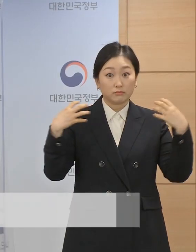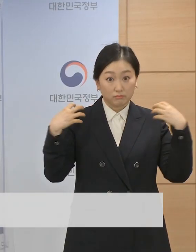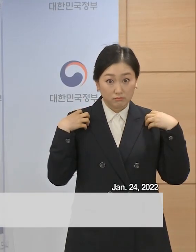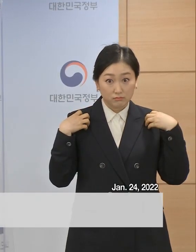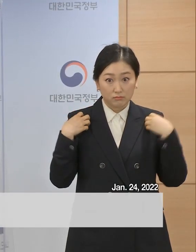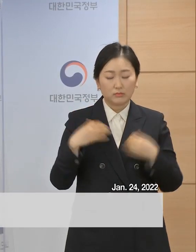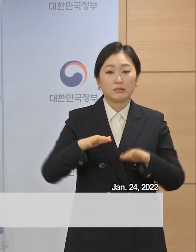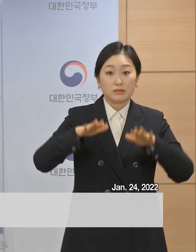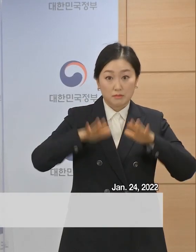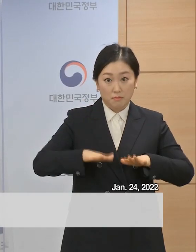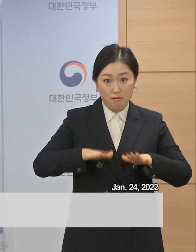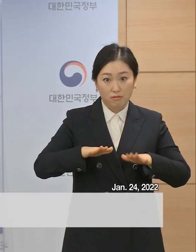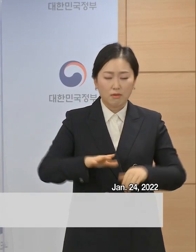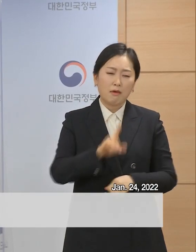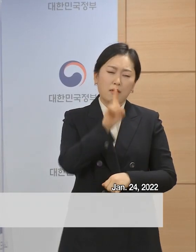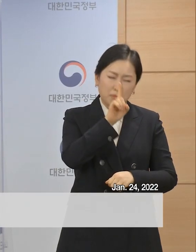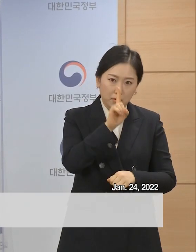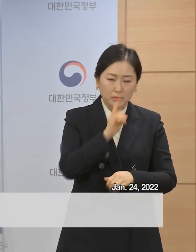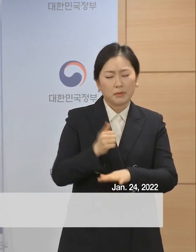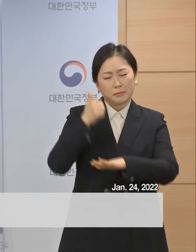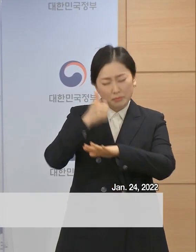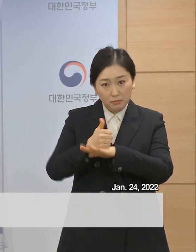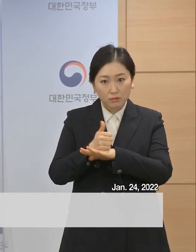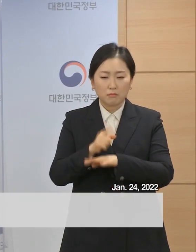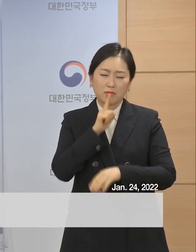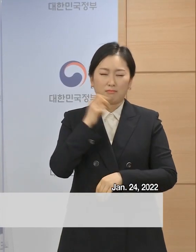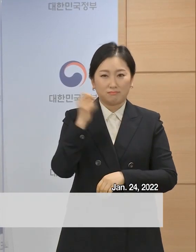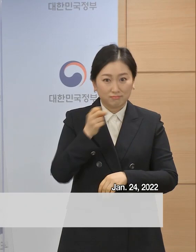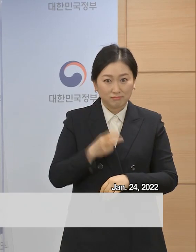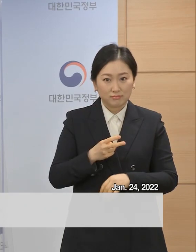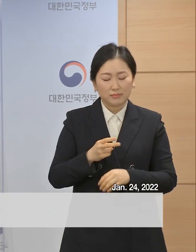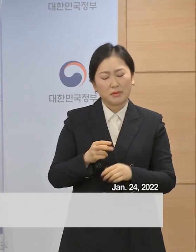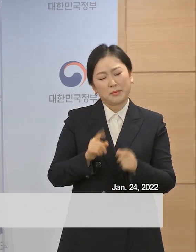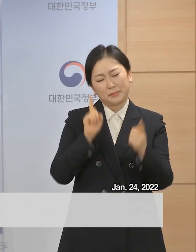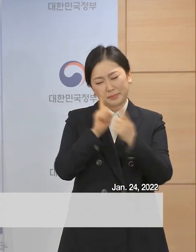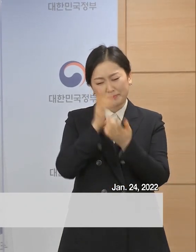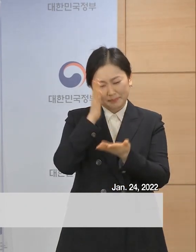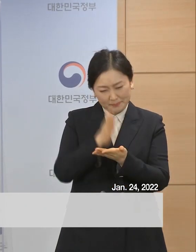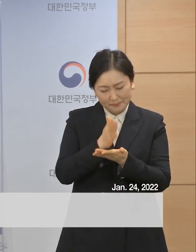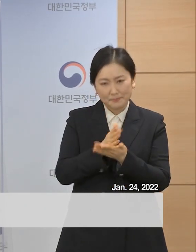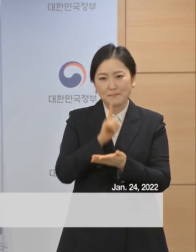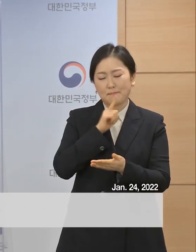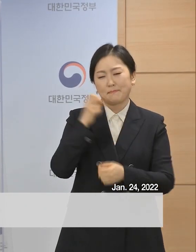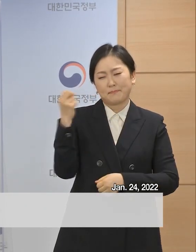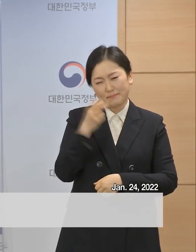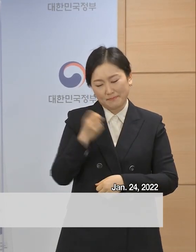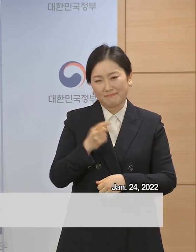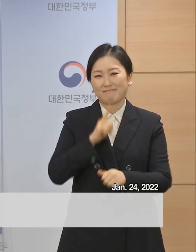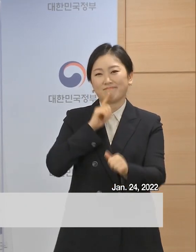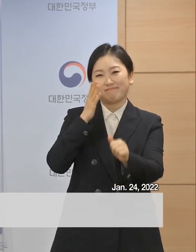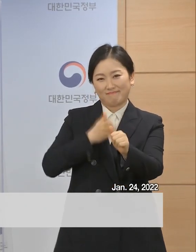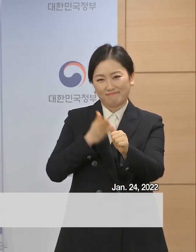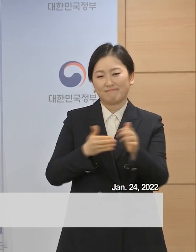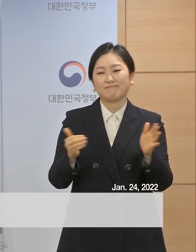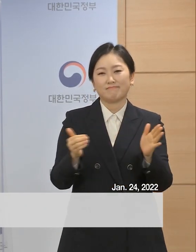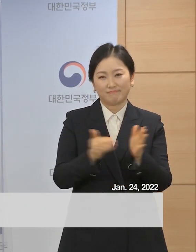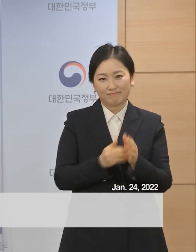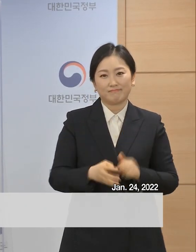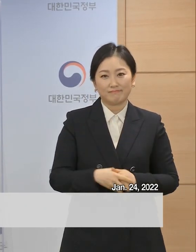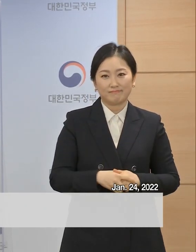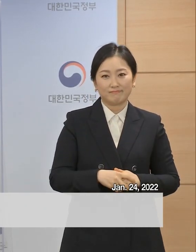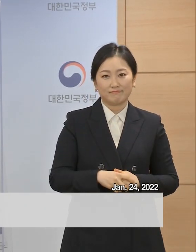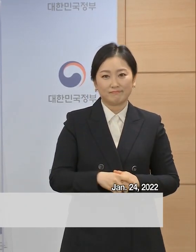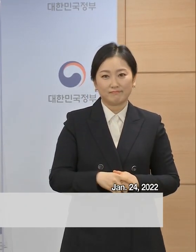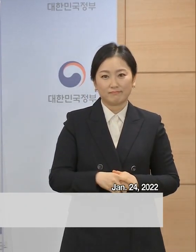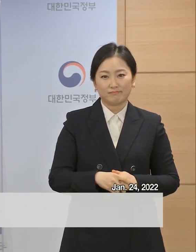A number of times, the government has asked that you connect with your families from a distance, saying one last time or just